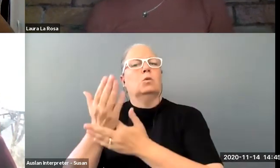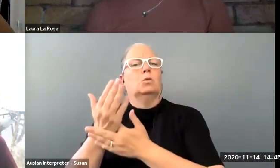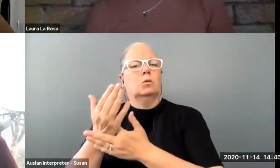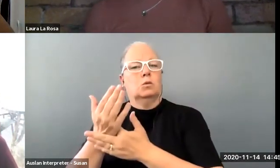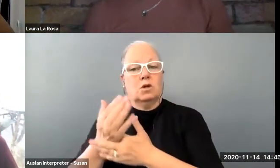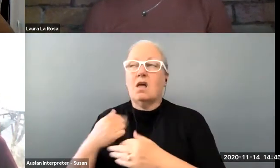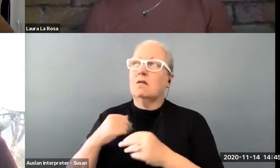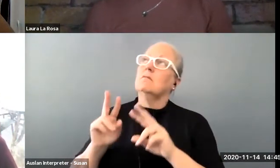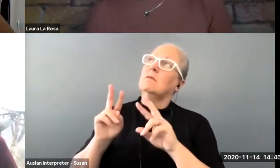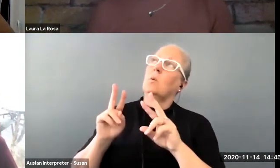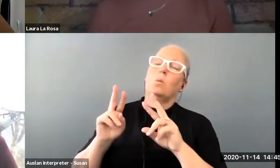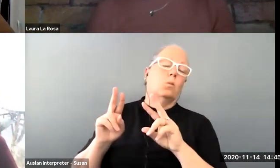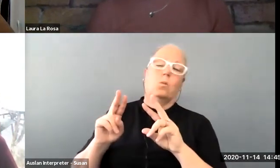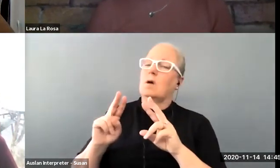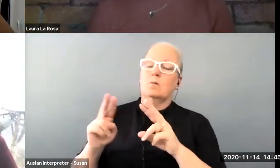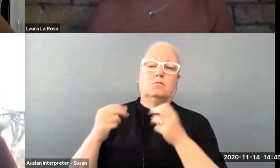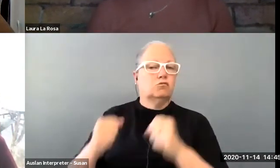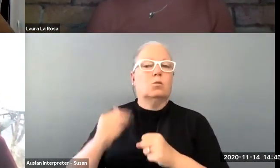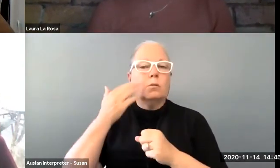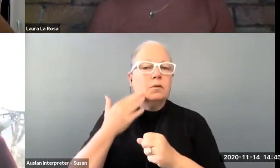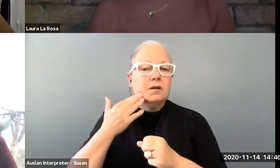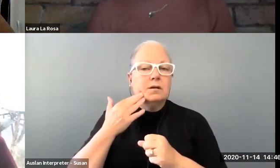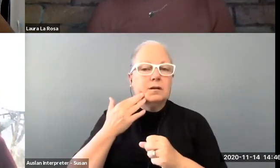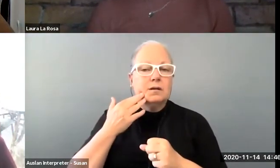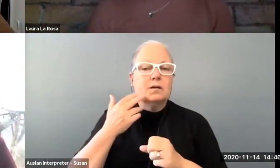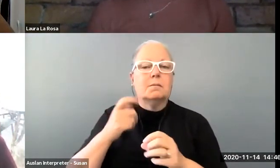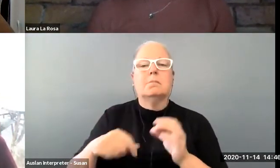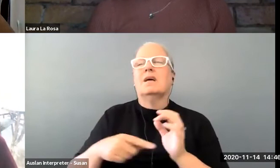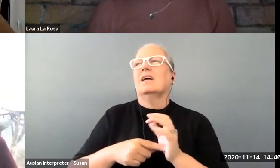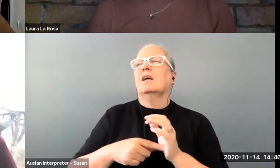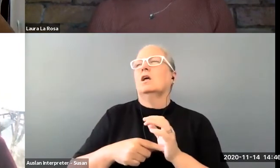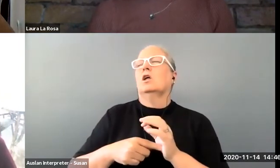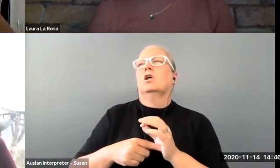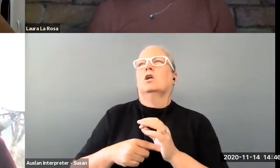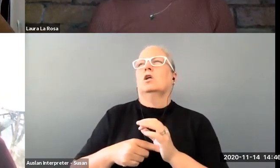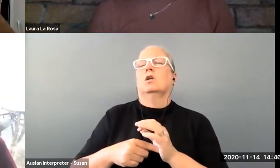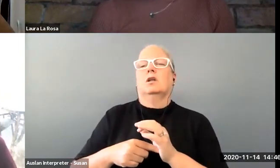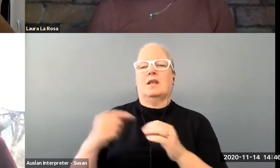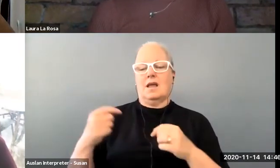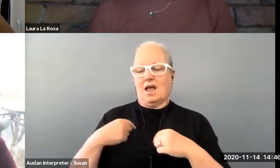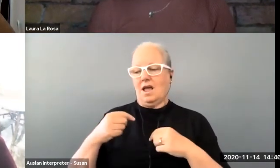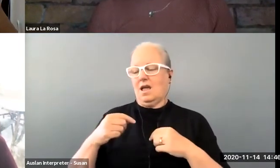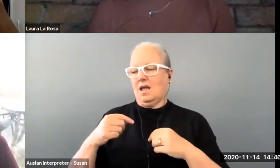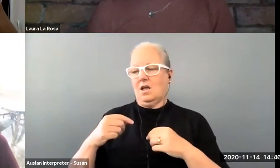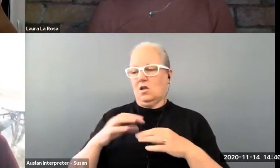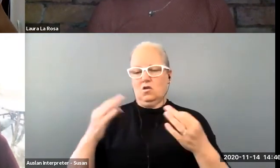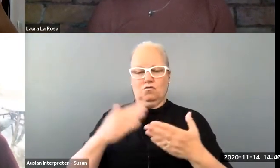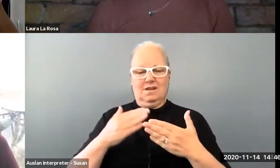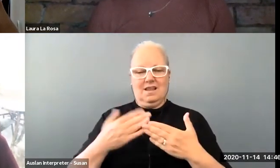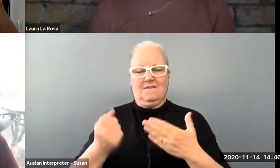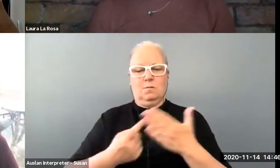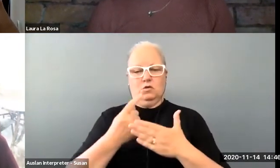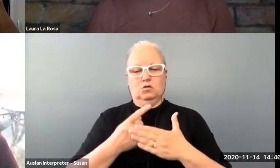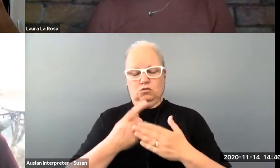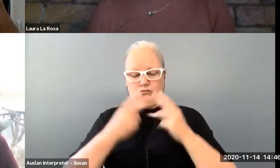inspiring to me as a younger person, but that didn't give me many models through which to interrogate my own understanding of feminism. And